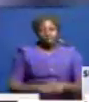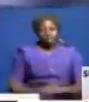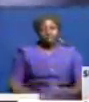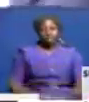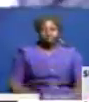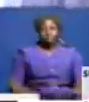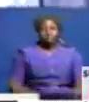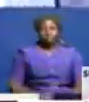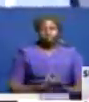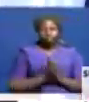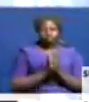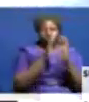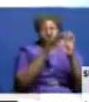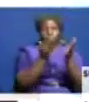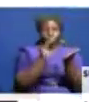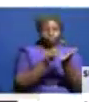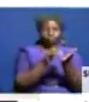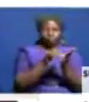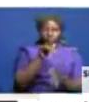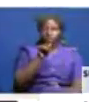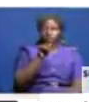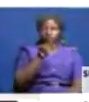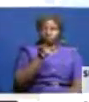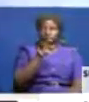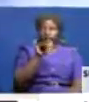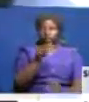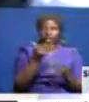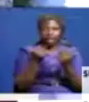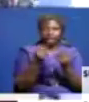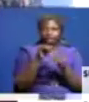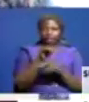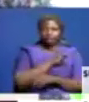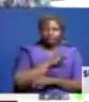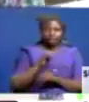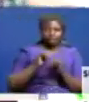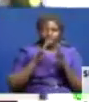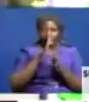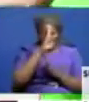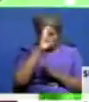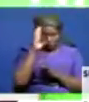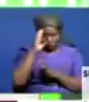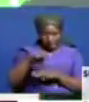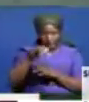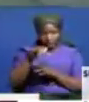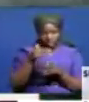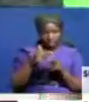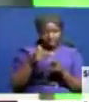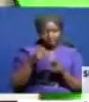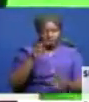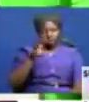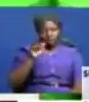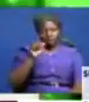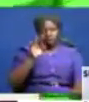once again. So thank you so much. Troy Njue, that is now the senator of Bungoma County, Mr. Wafula Wakoli